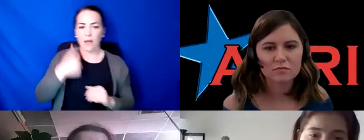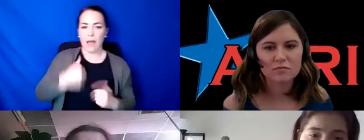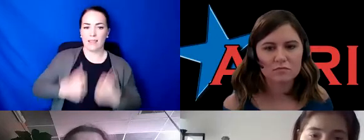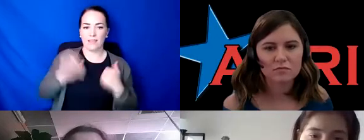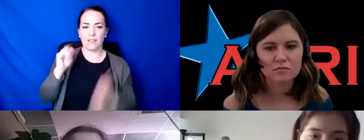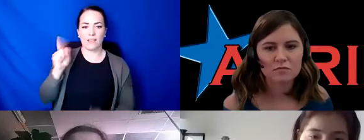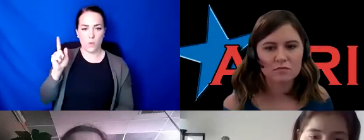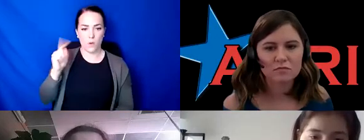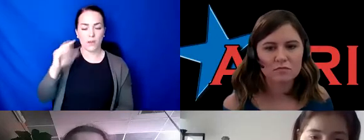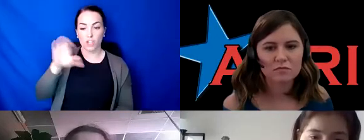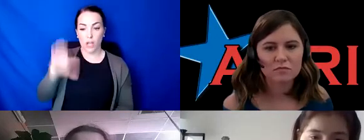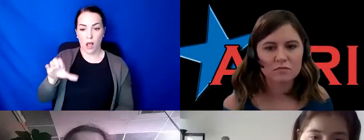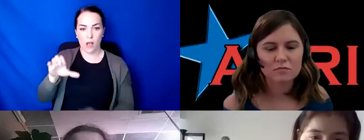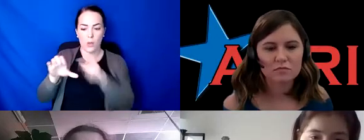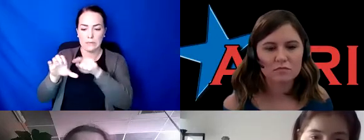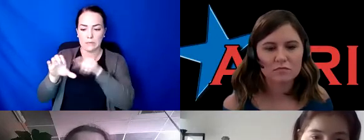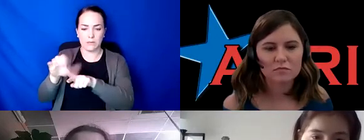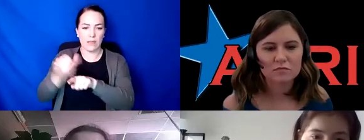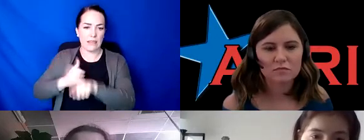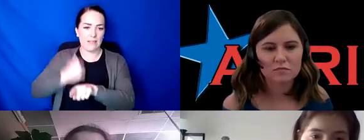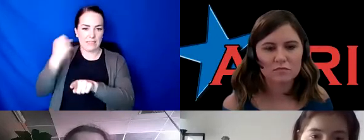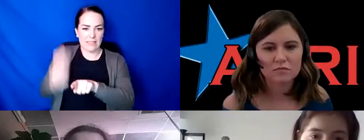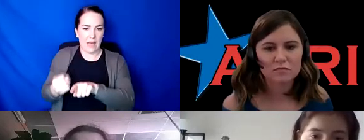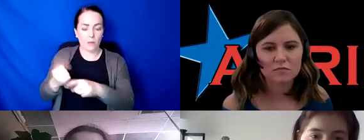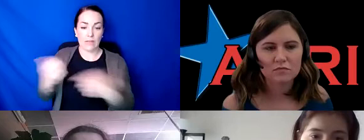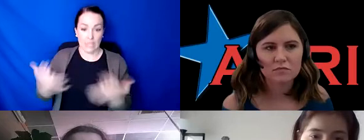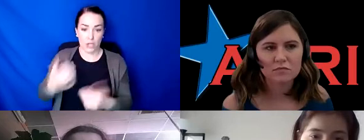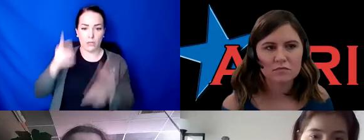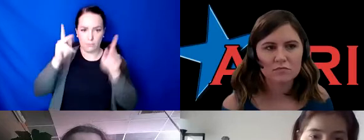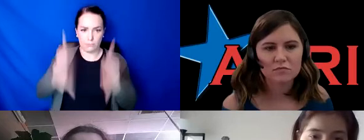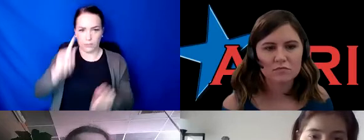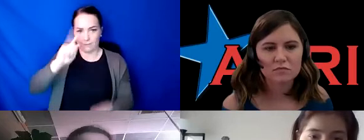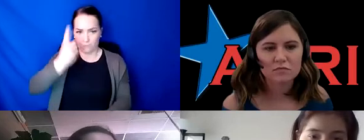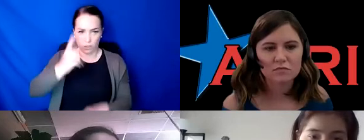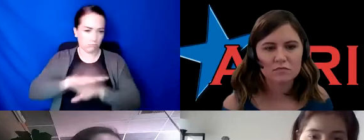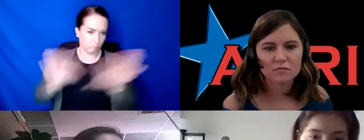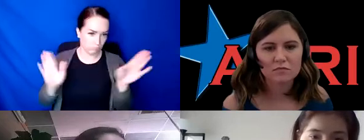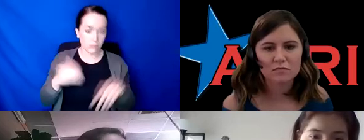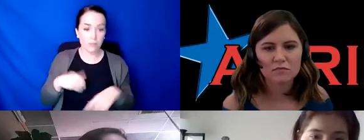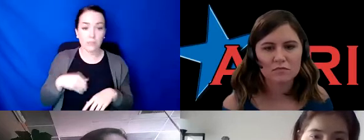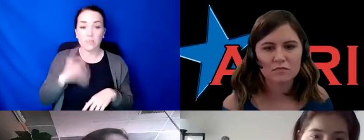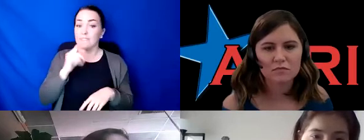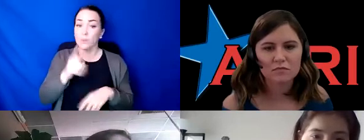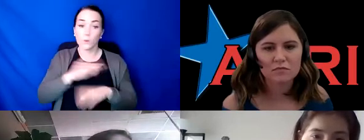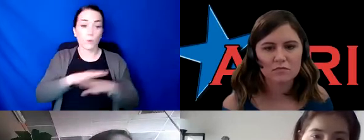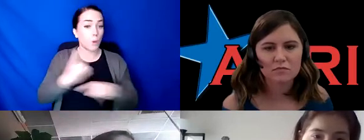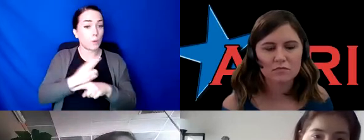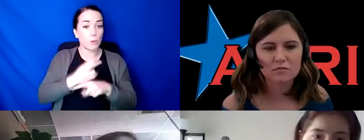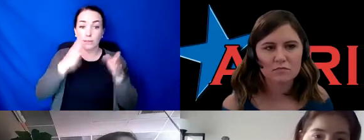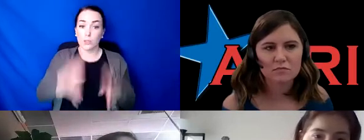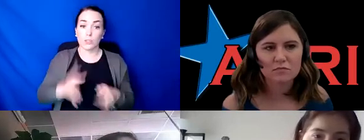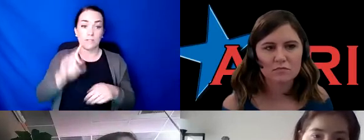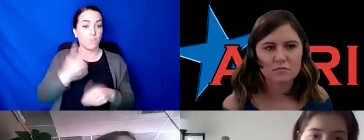Chicago, it's all about person first. And if you aren't doing person first, then you're not